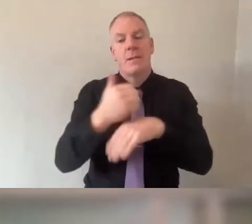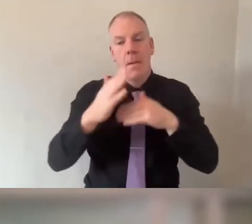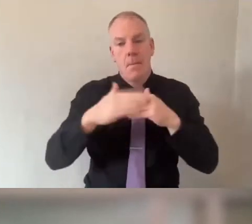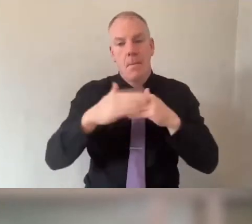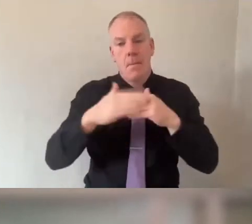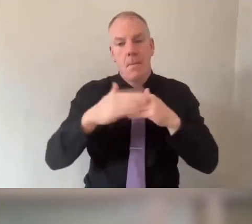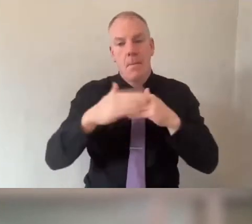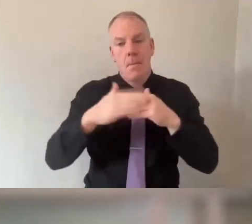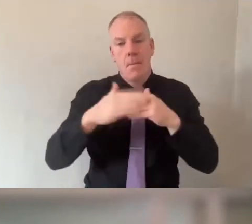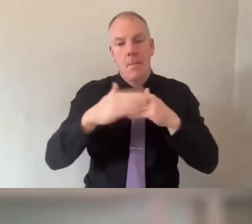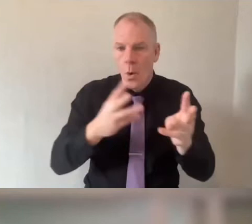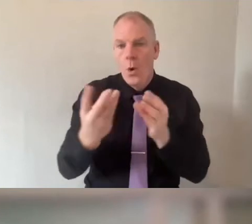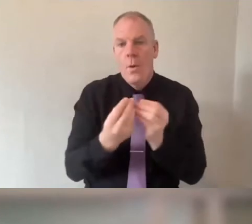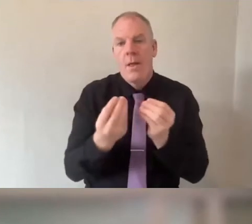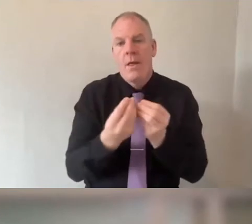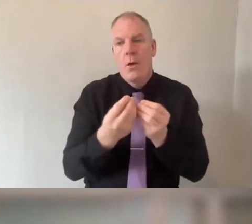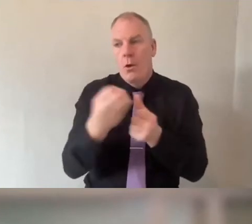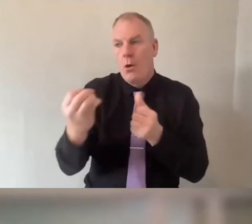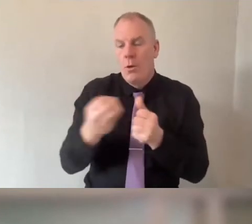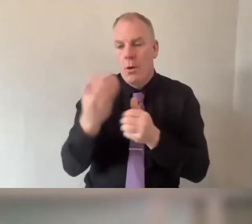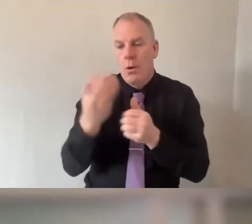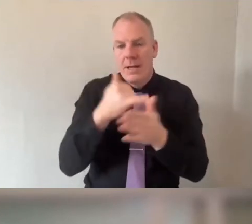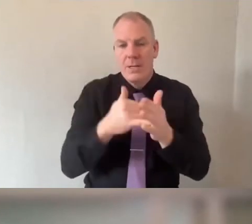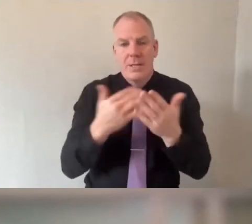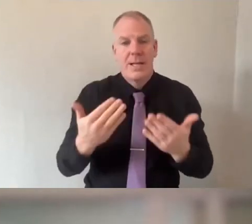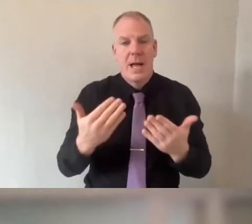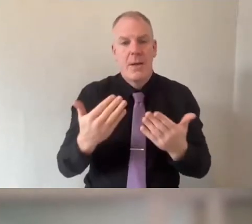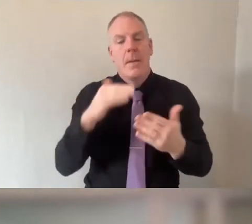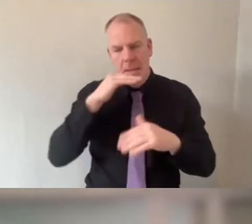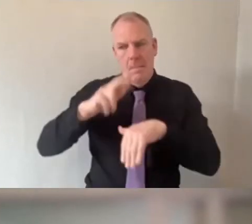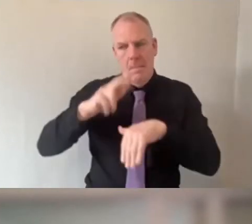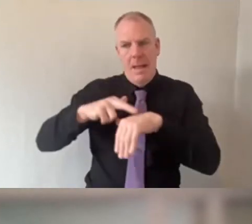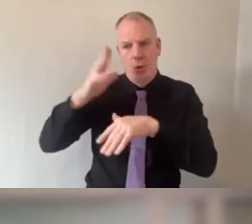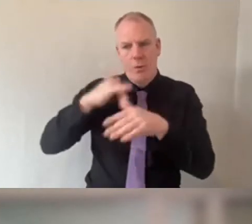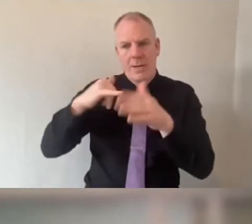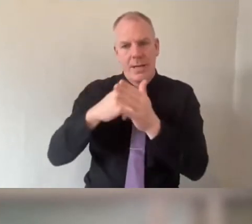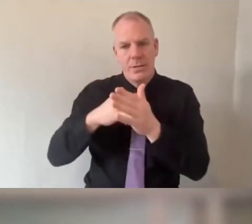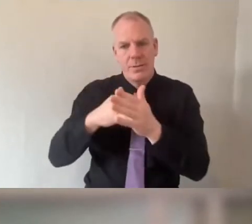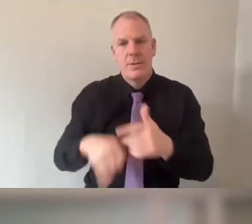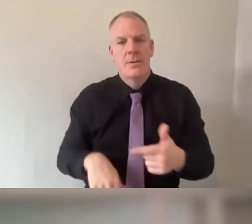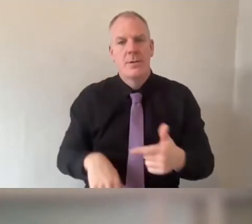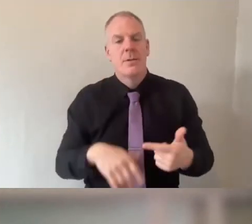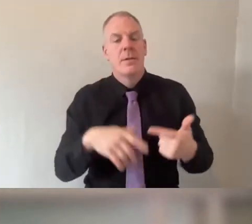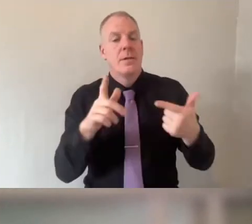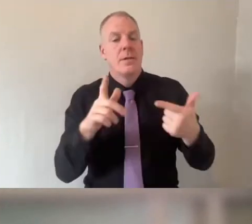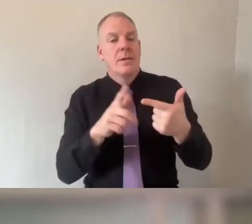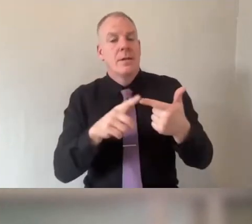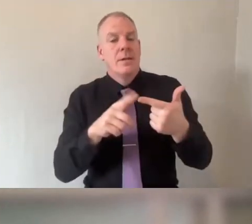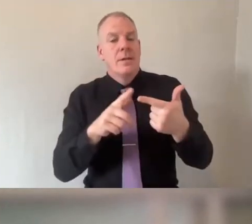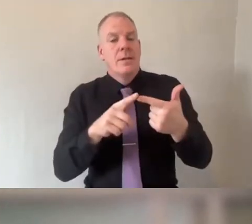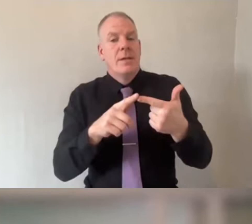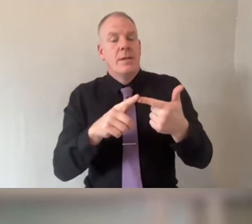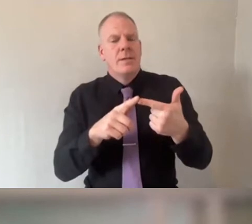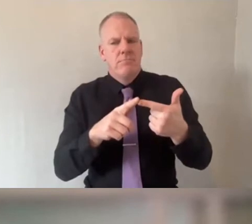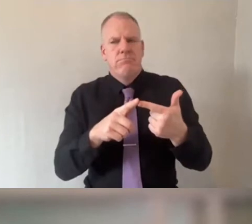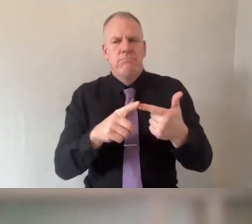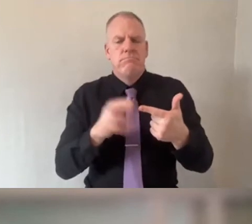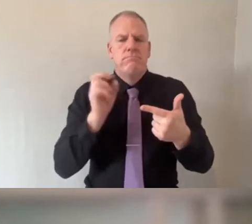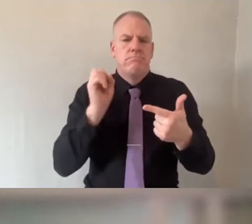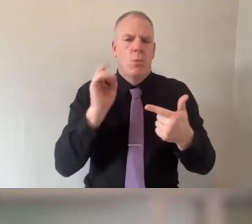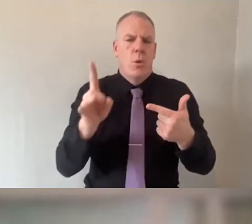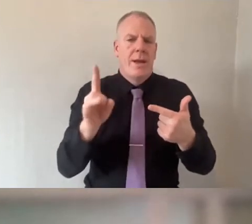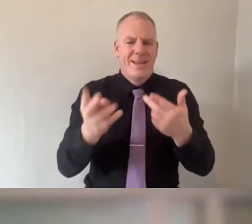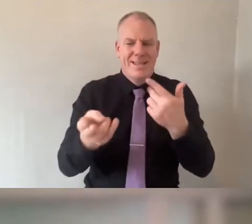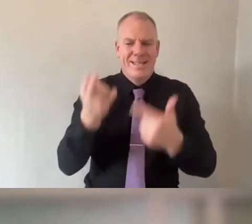that we work with others. And I think that makes us a better organisation. Also, really facing up to the fact that